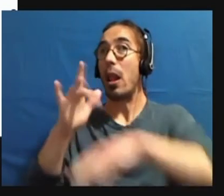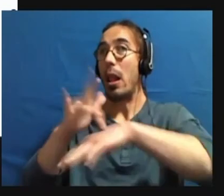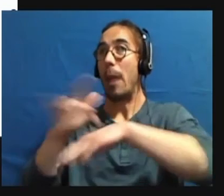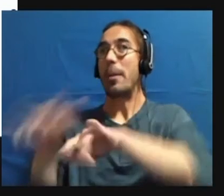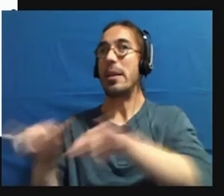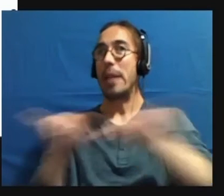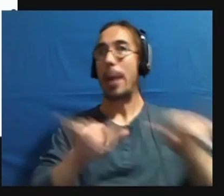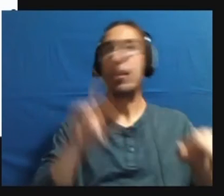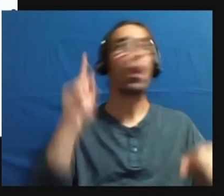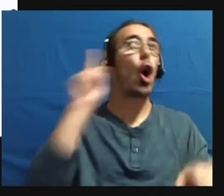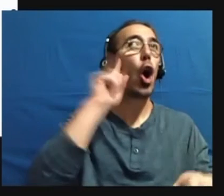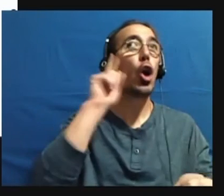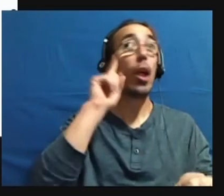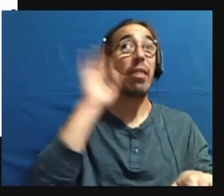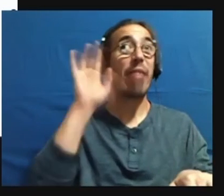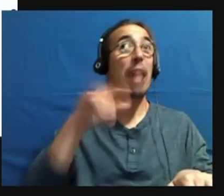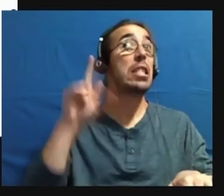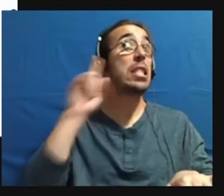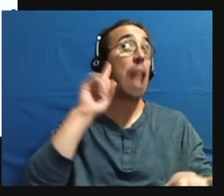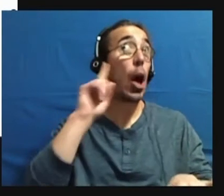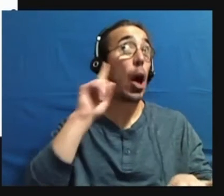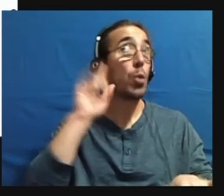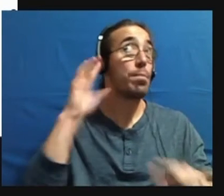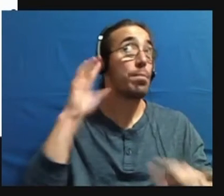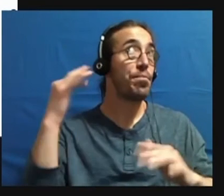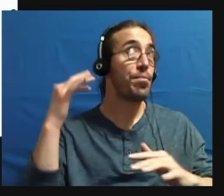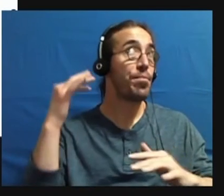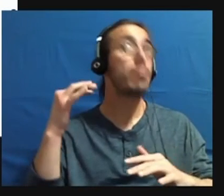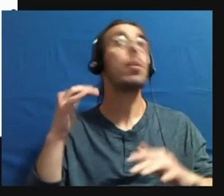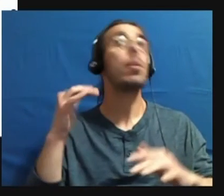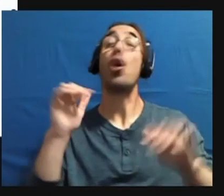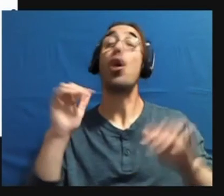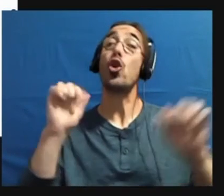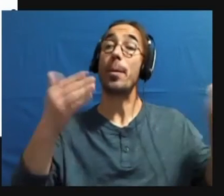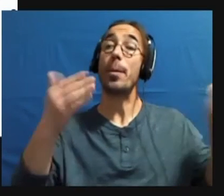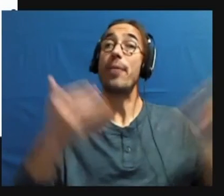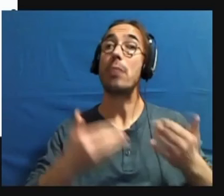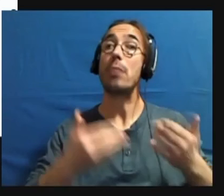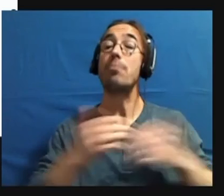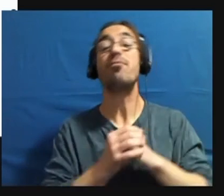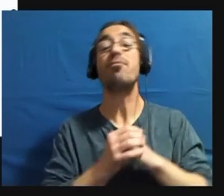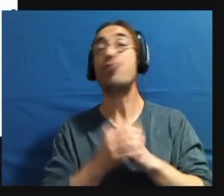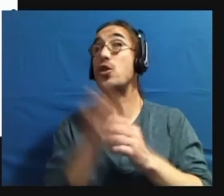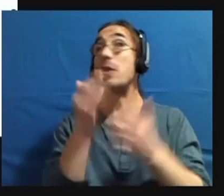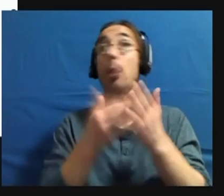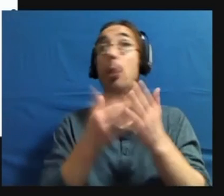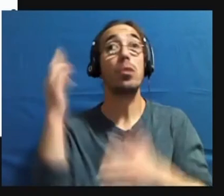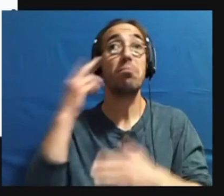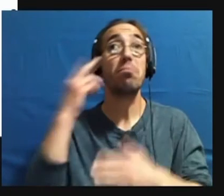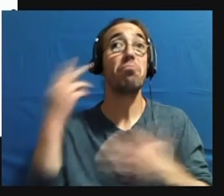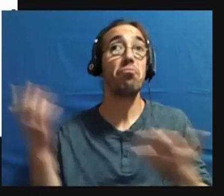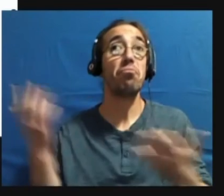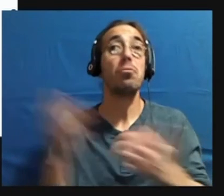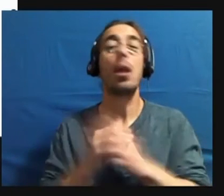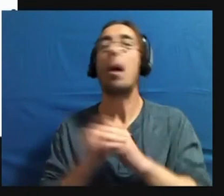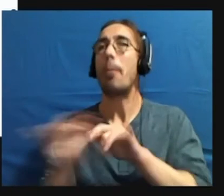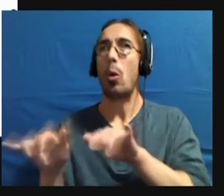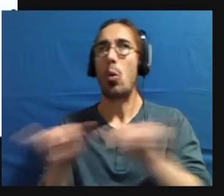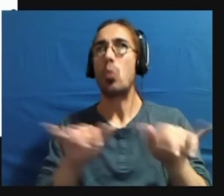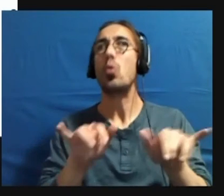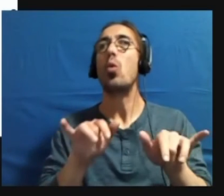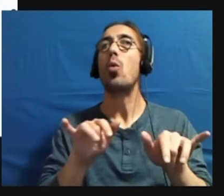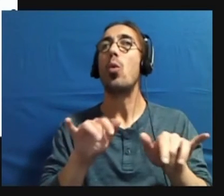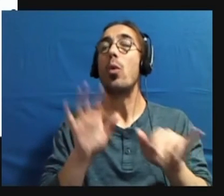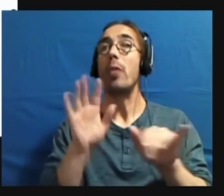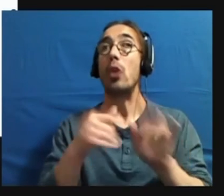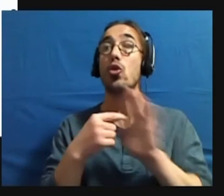that scratching sound might be inviting for some reason. But it also might be an indicator that there's